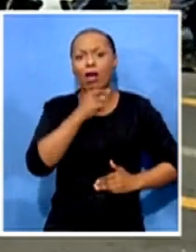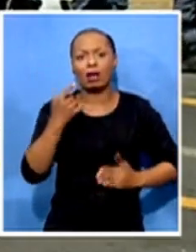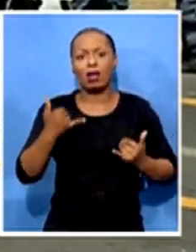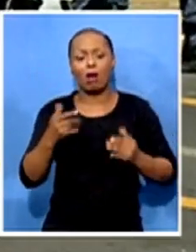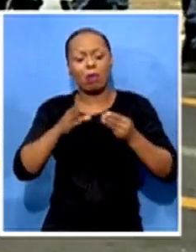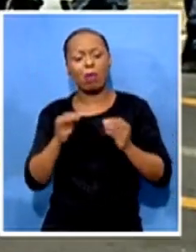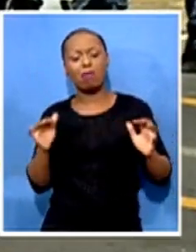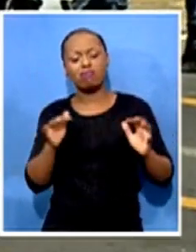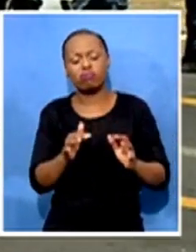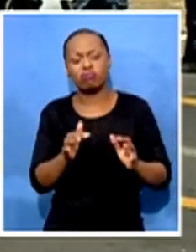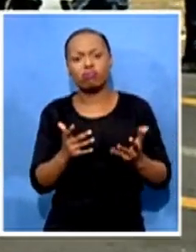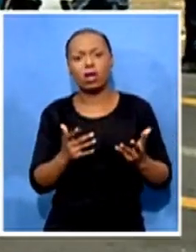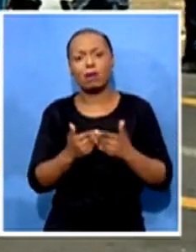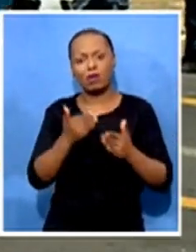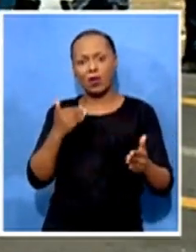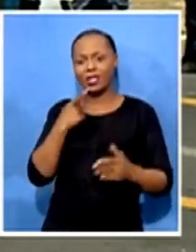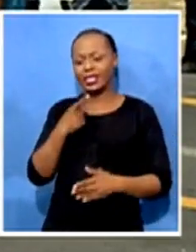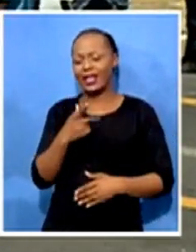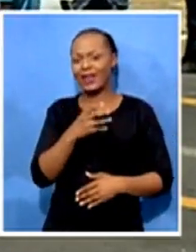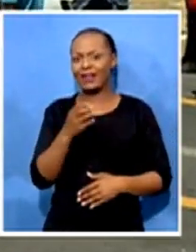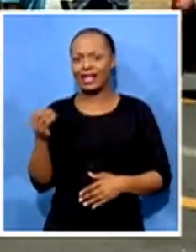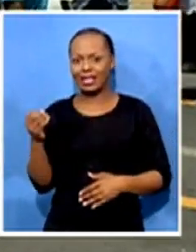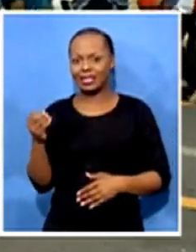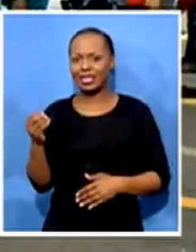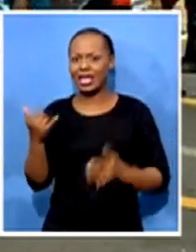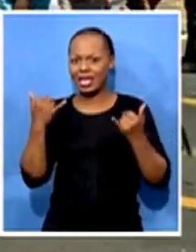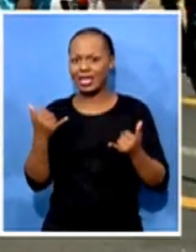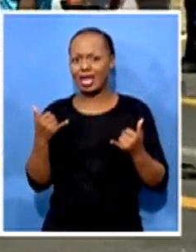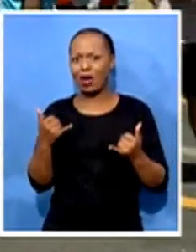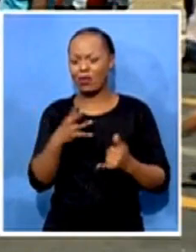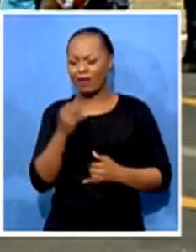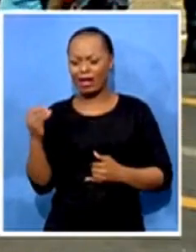500. And you were saying a short while ago, that number has since grown as well.